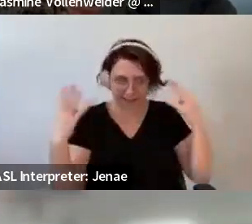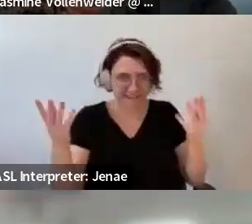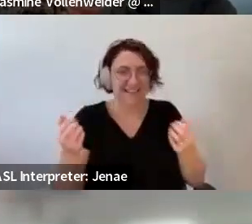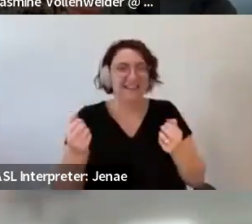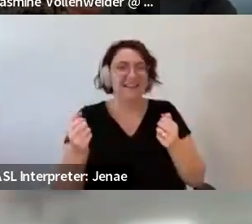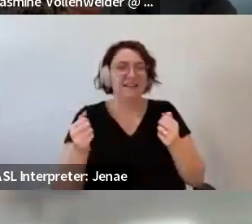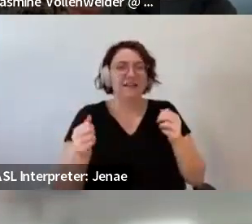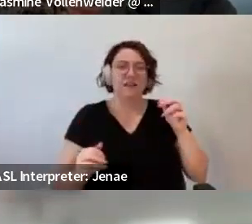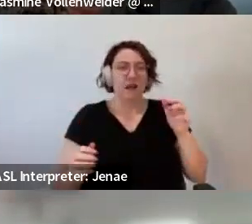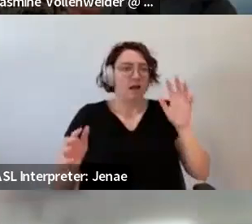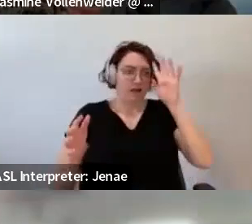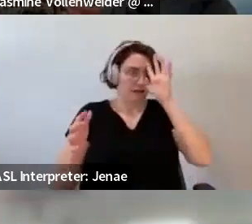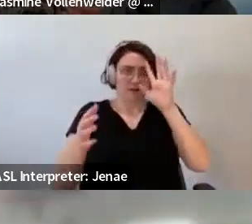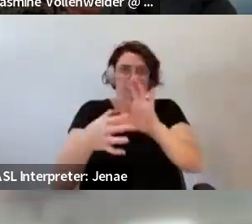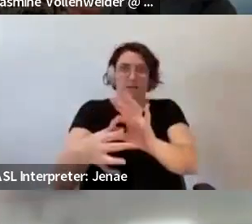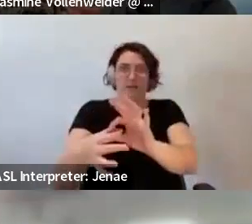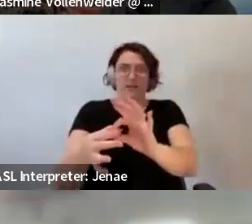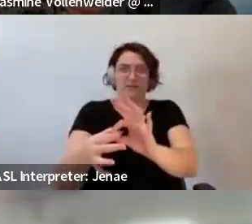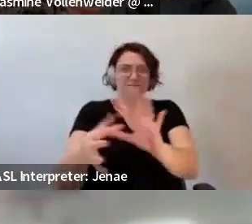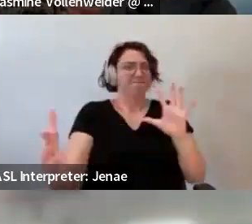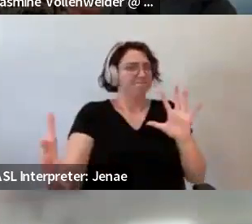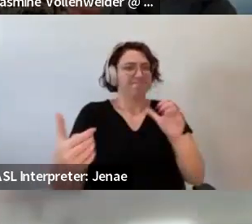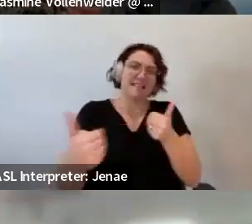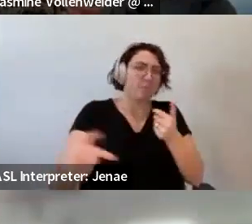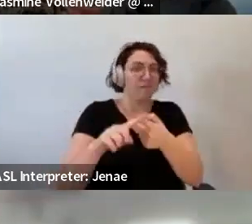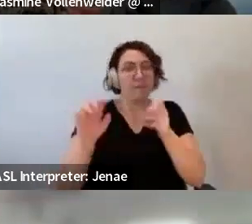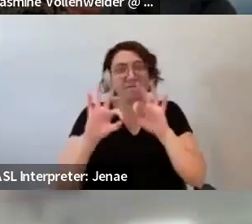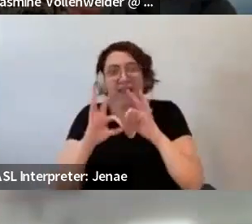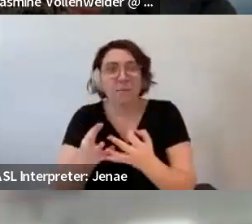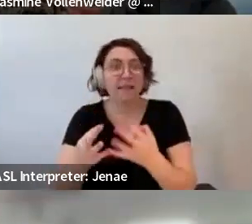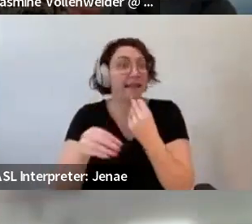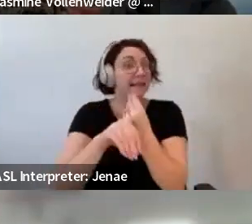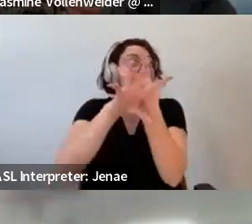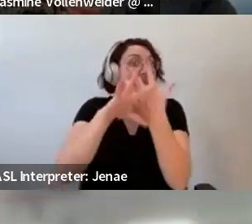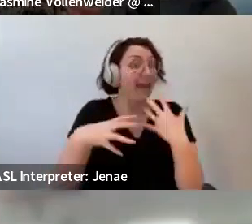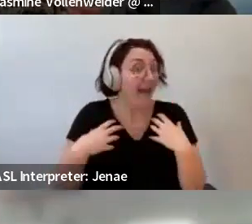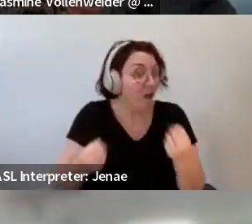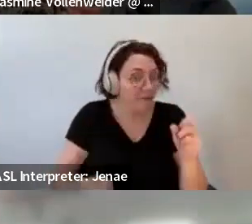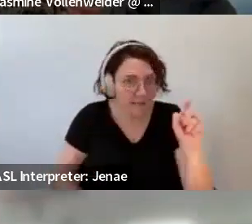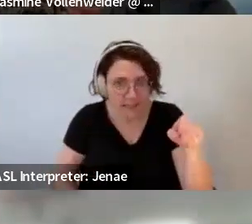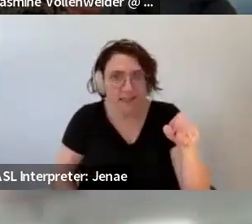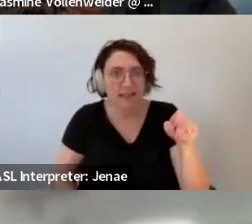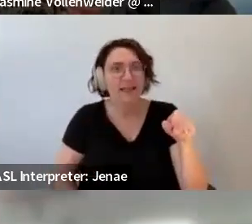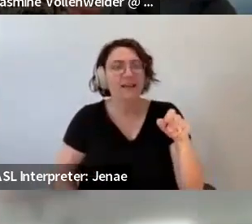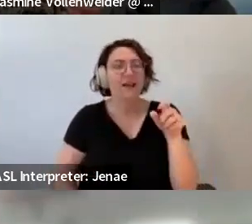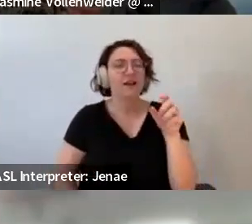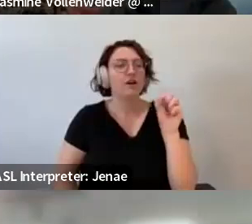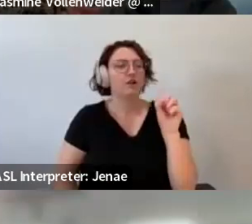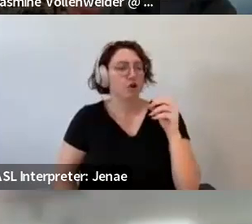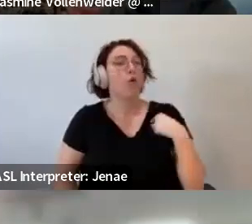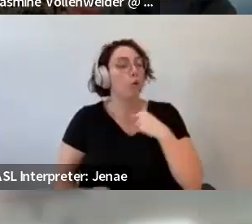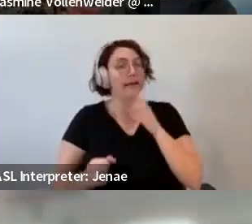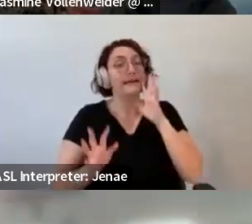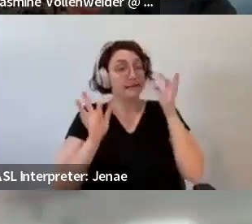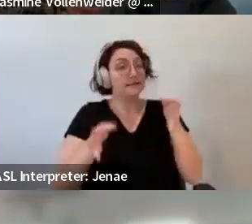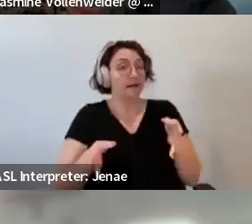who are disconnected from family, things like telehealth were needed. And so we decided